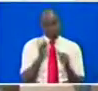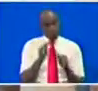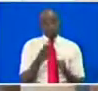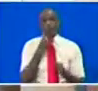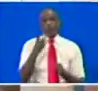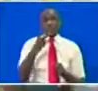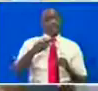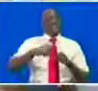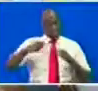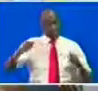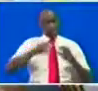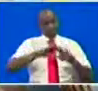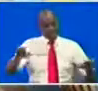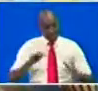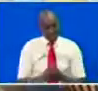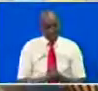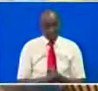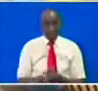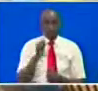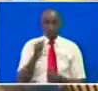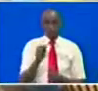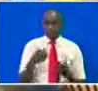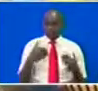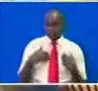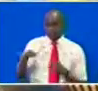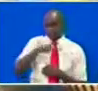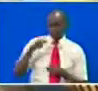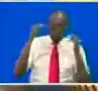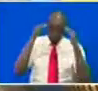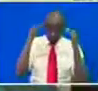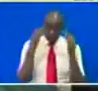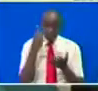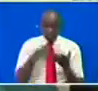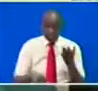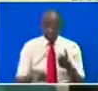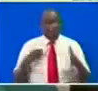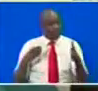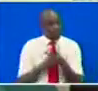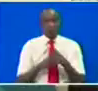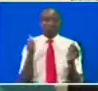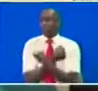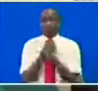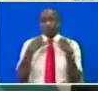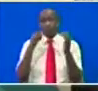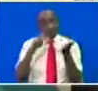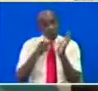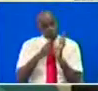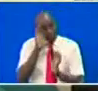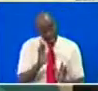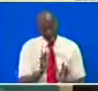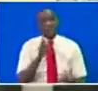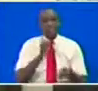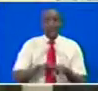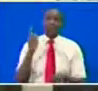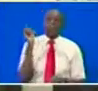acres of land. Condoson obtained orders from the Land and Environment Court restraining Kenwind from implementing the wind energy project until the